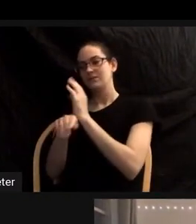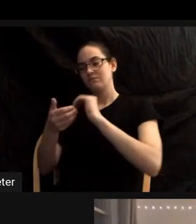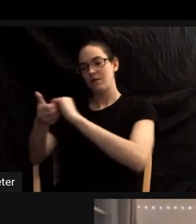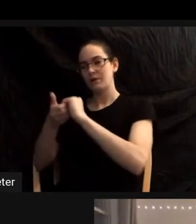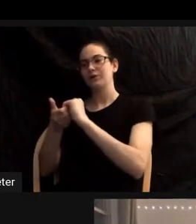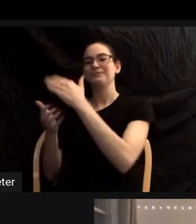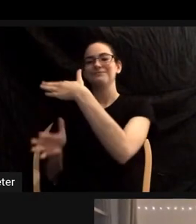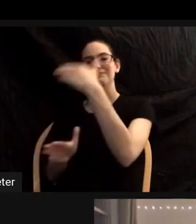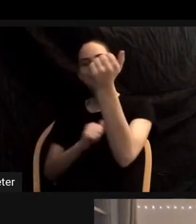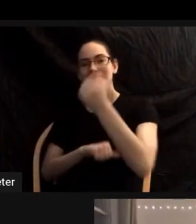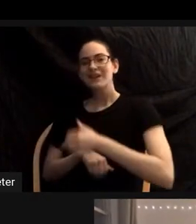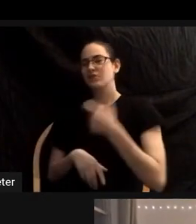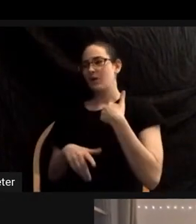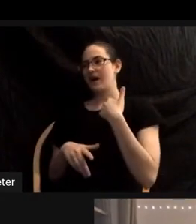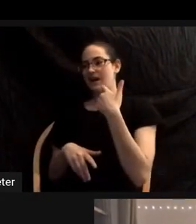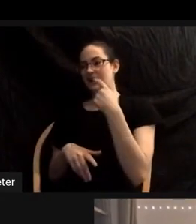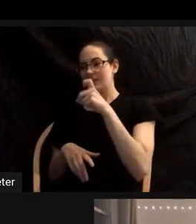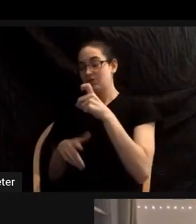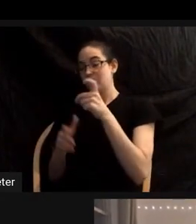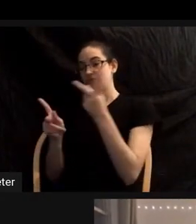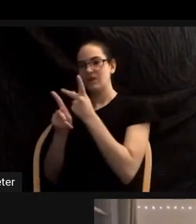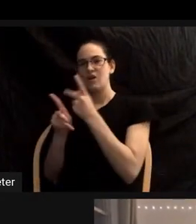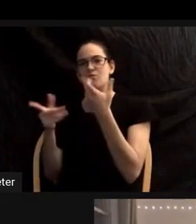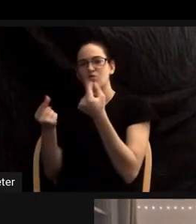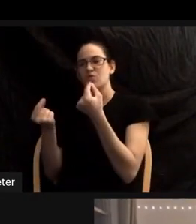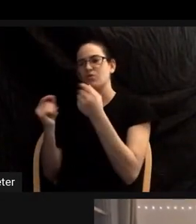where I want it to go, actually.